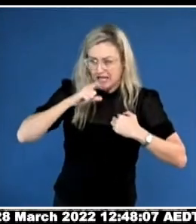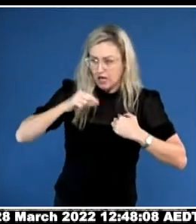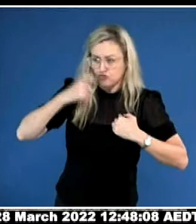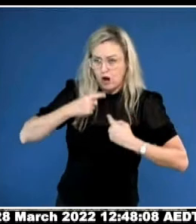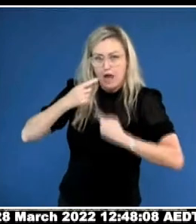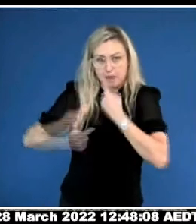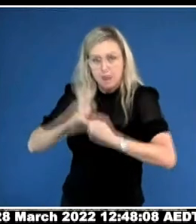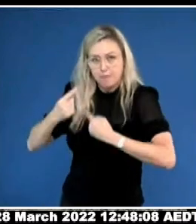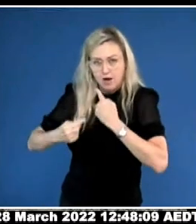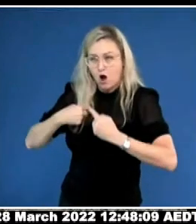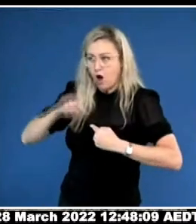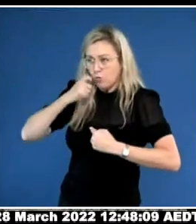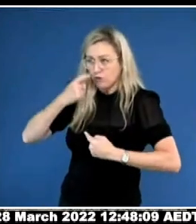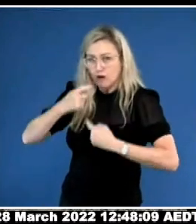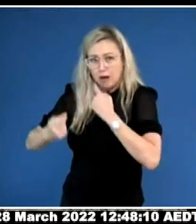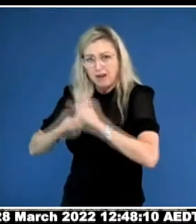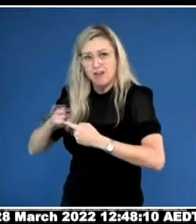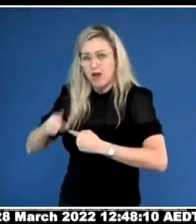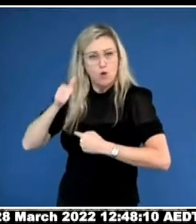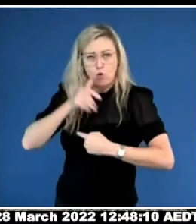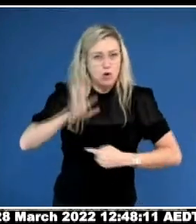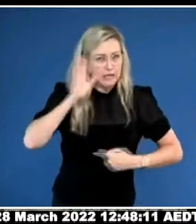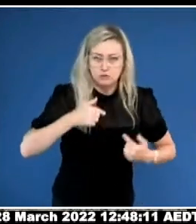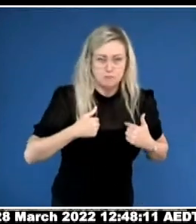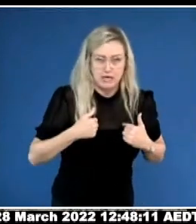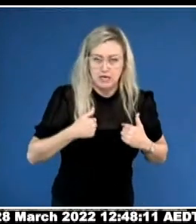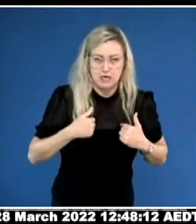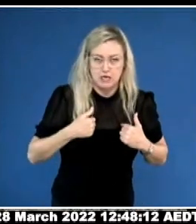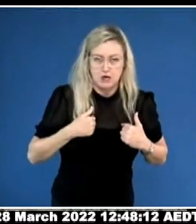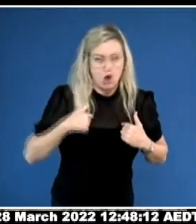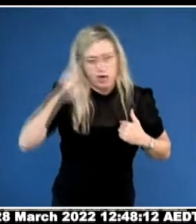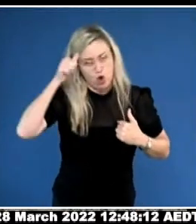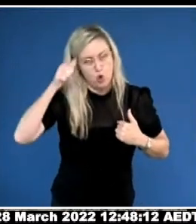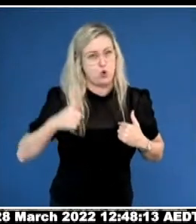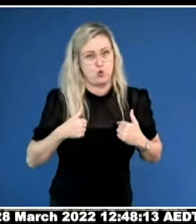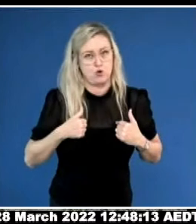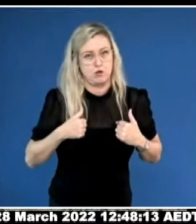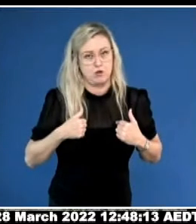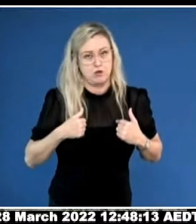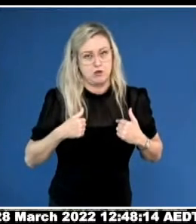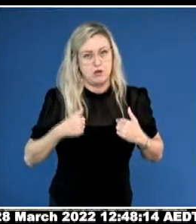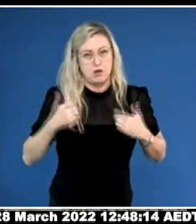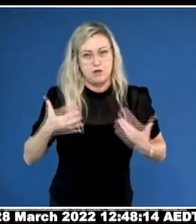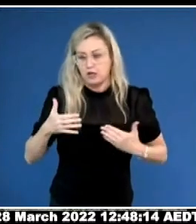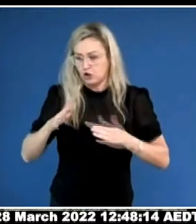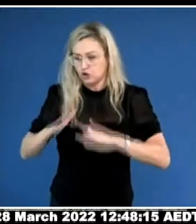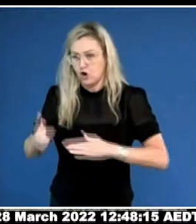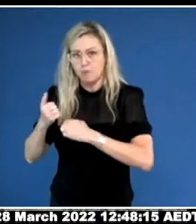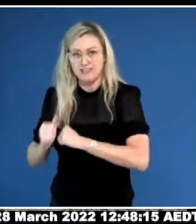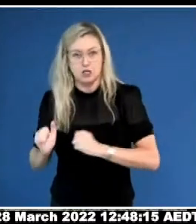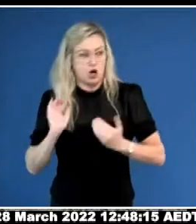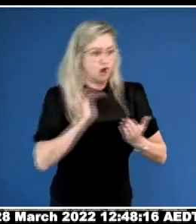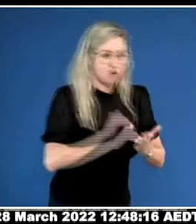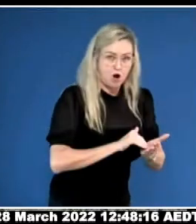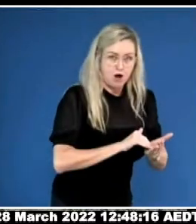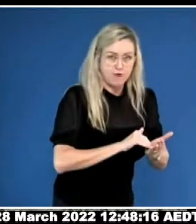I made. You know, when by the time Child Protection got there, the whole reason to want to